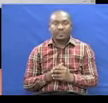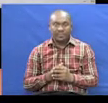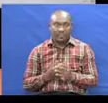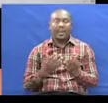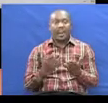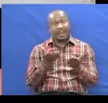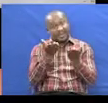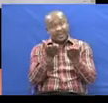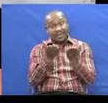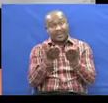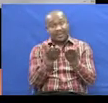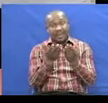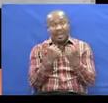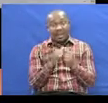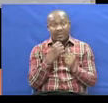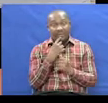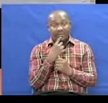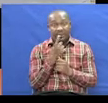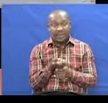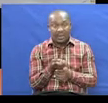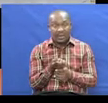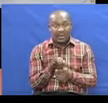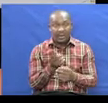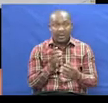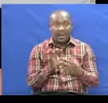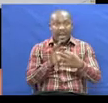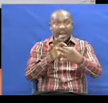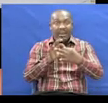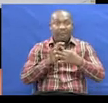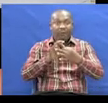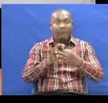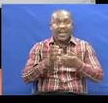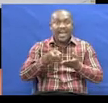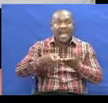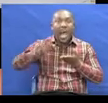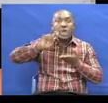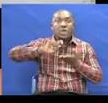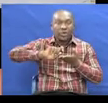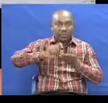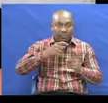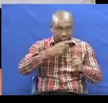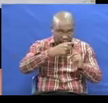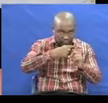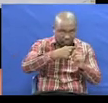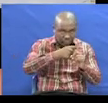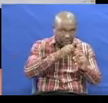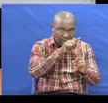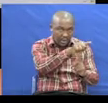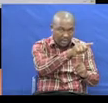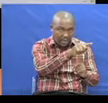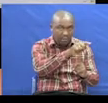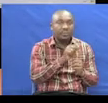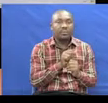I've said about involving addition. Here, addition is here. This